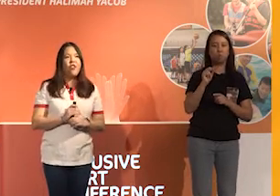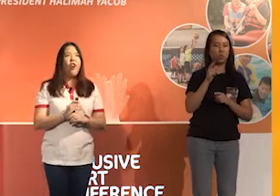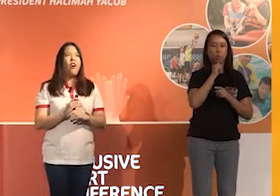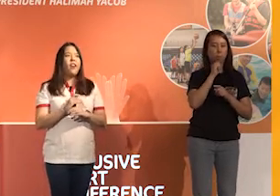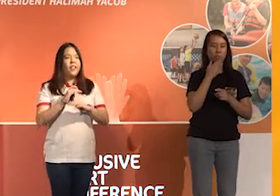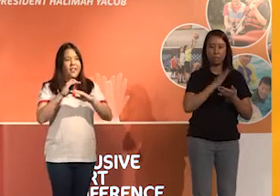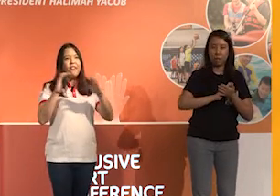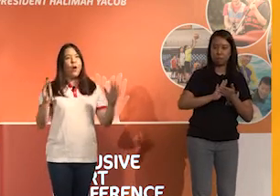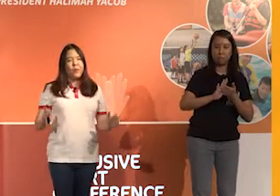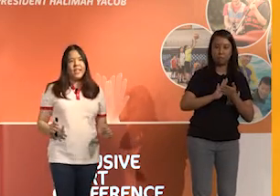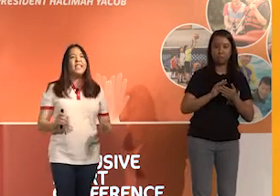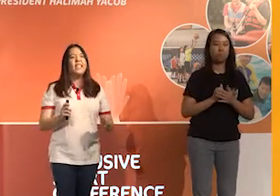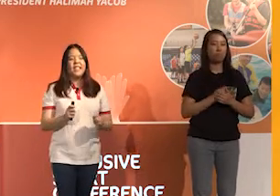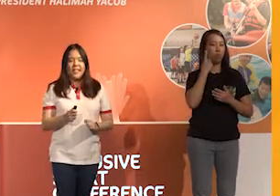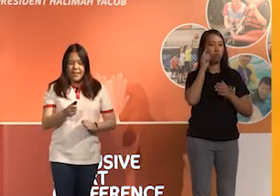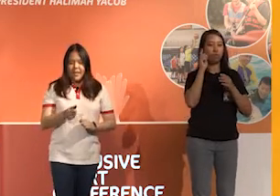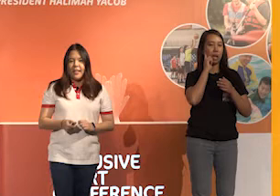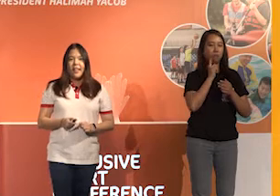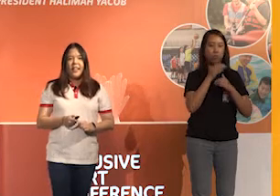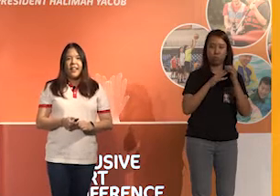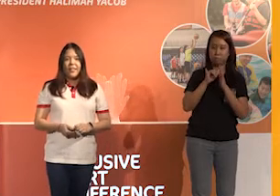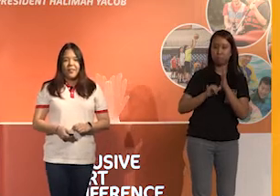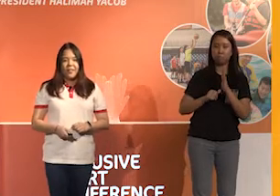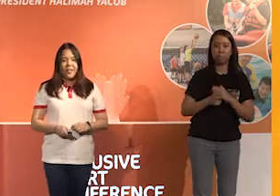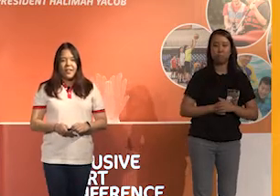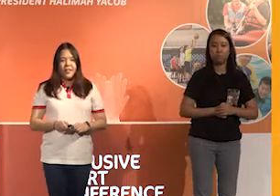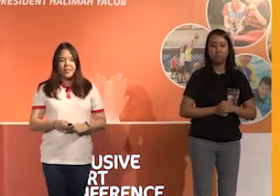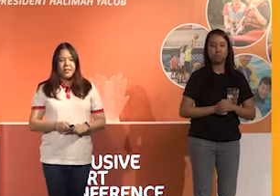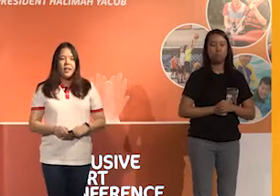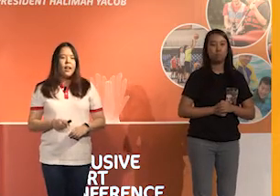offensive for deaf community.